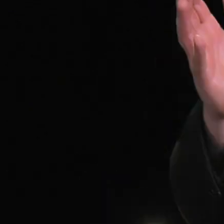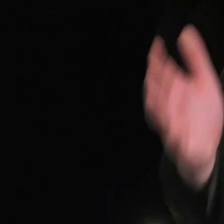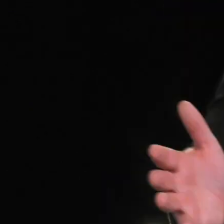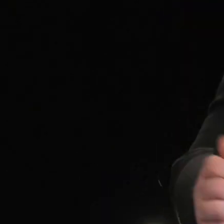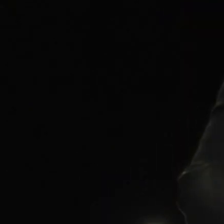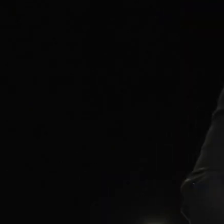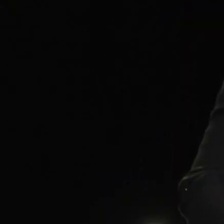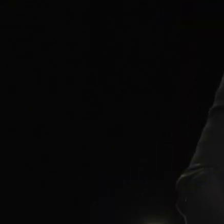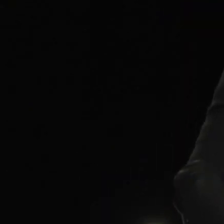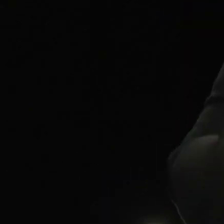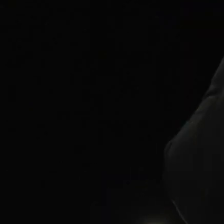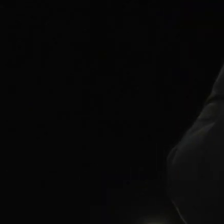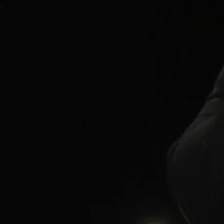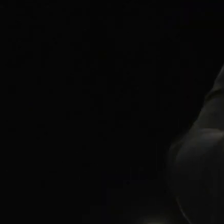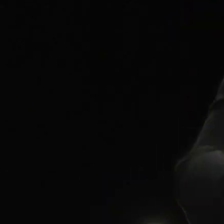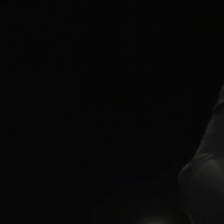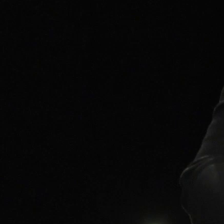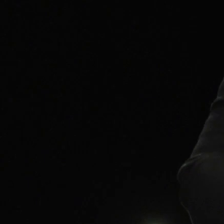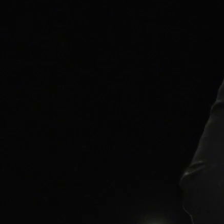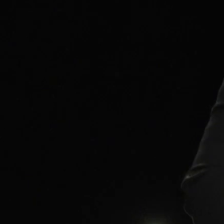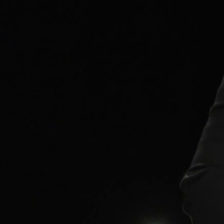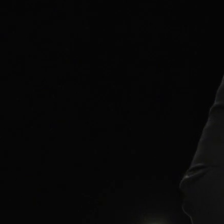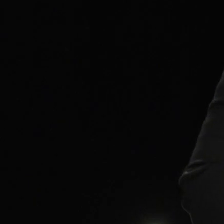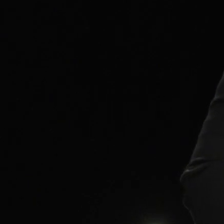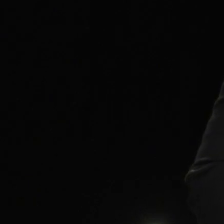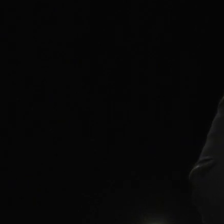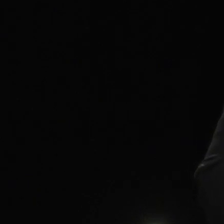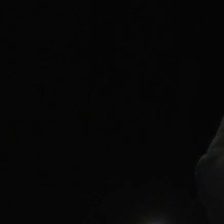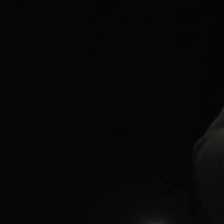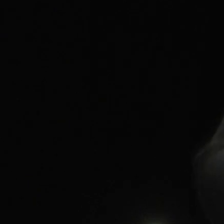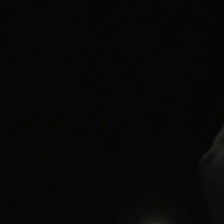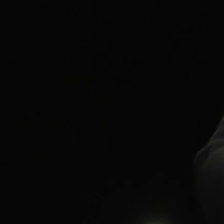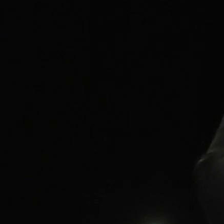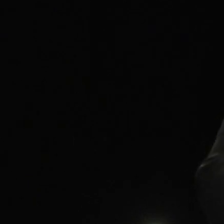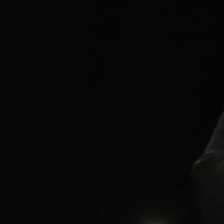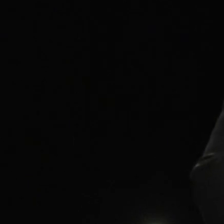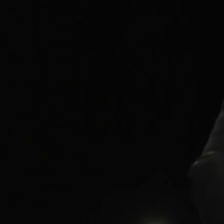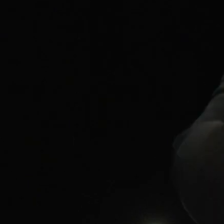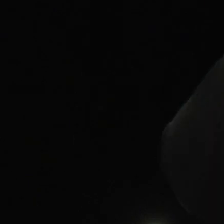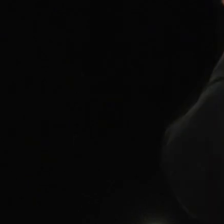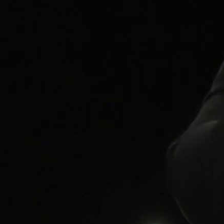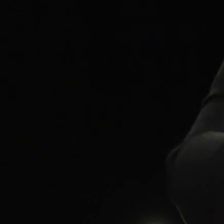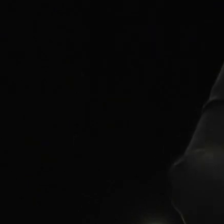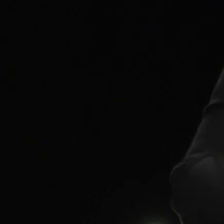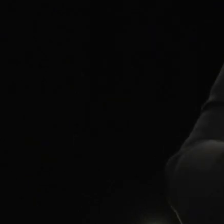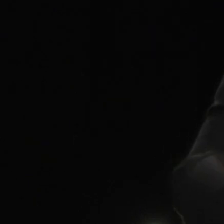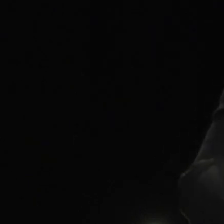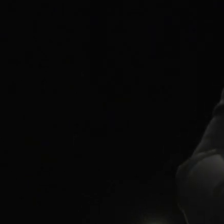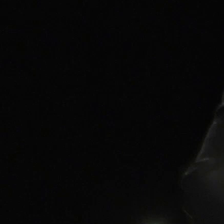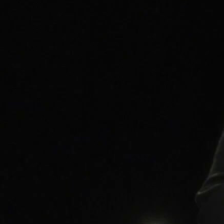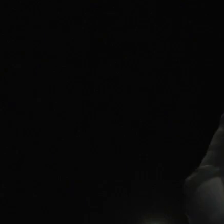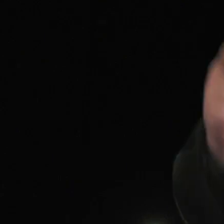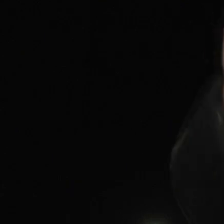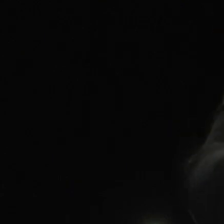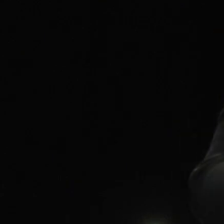you and for you. If you're on our church online platform, there's a live prayer request button that you can click and a pastor will get